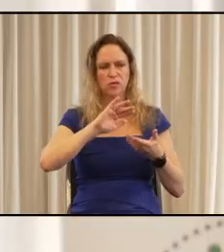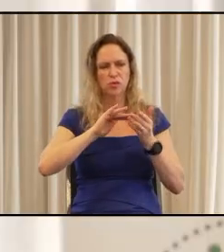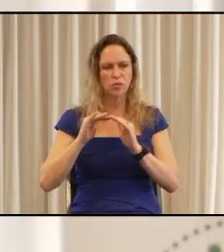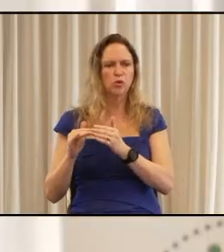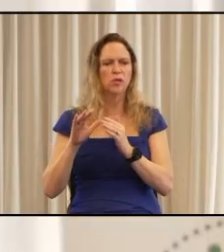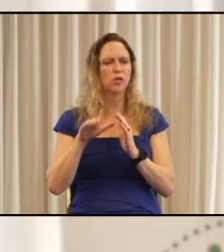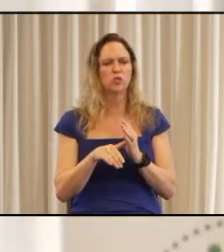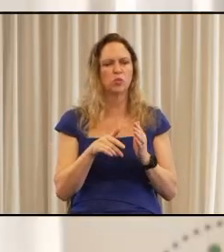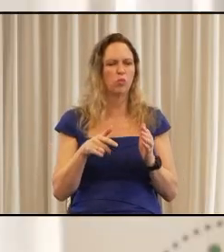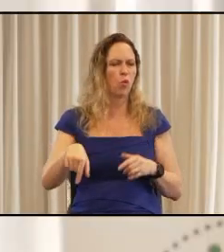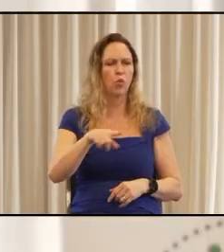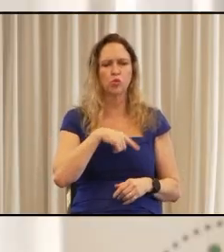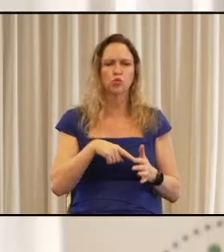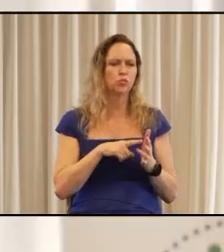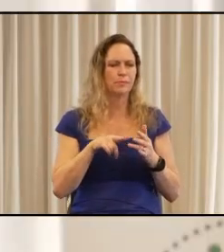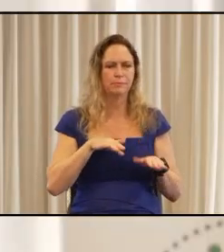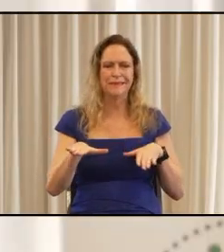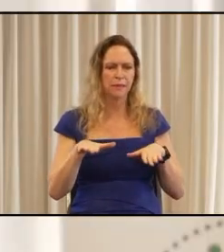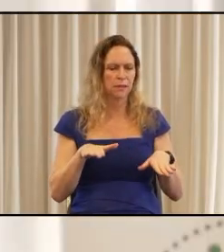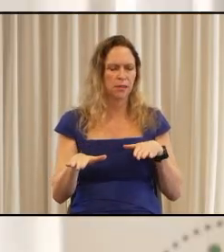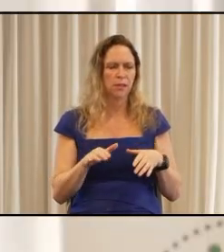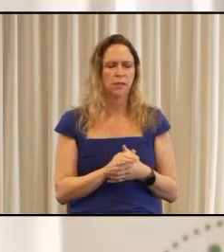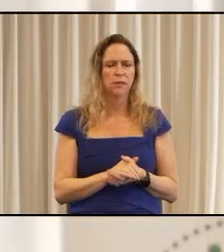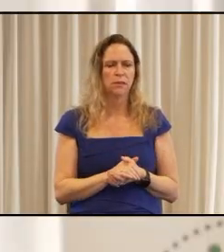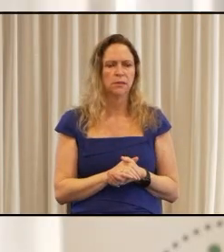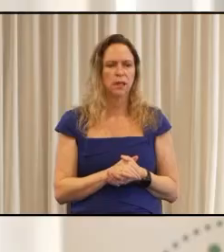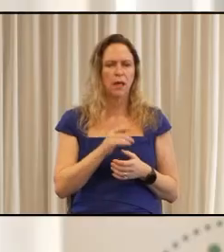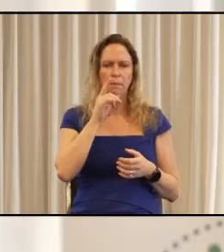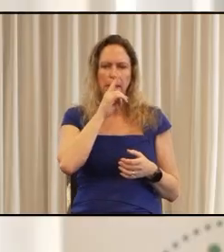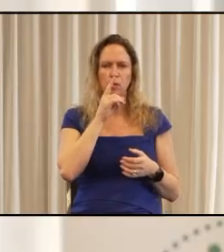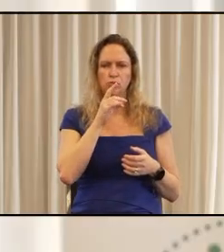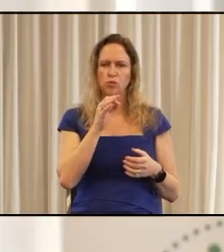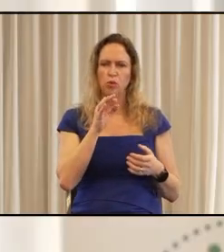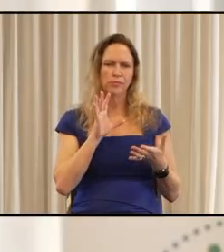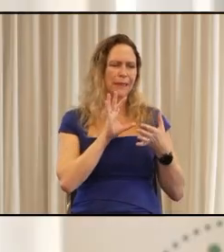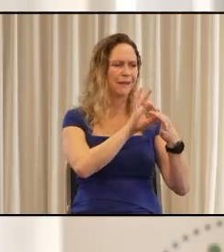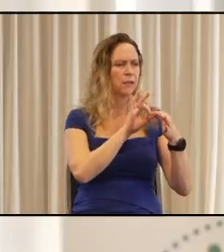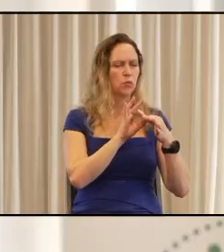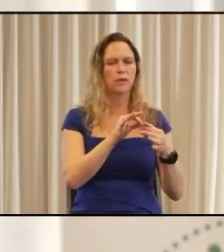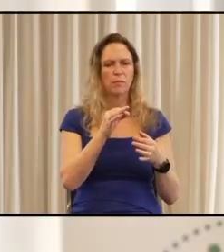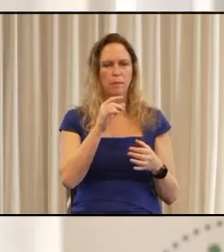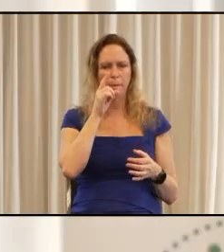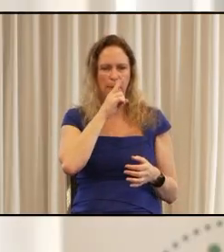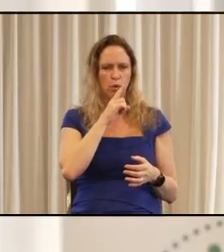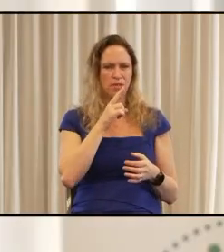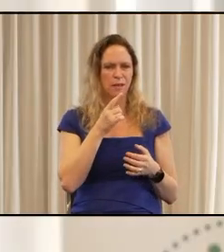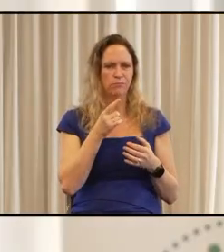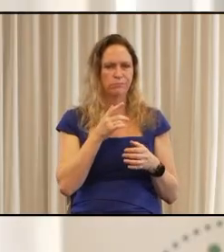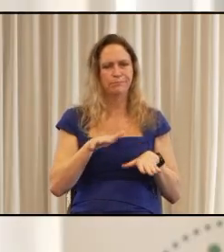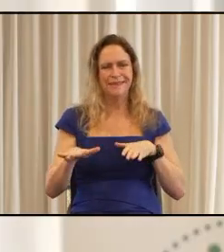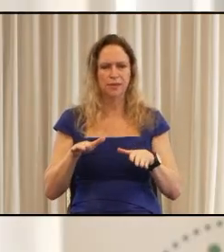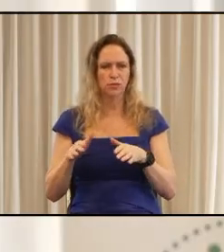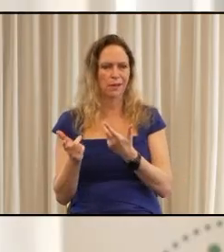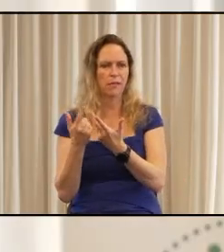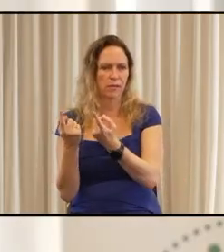pressured. So people might not have or make the time to relate to each other as much. Also in the need for